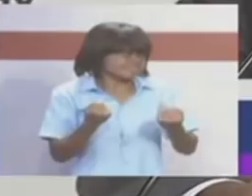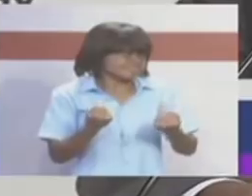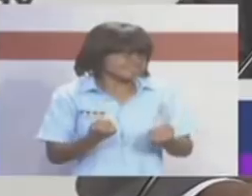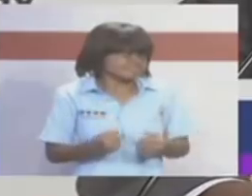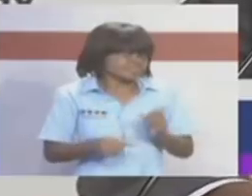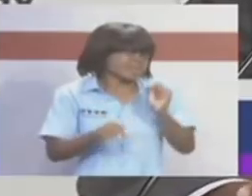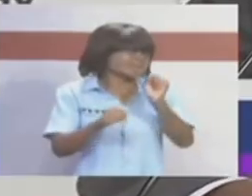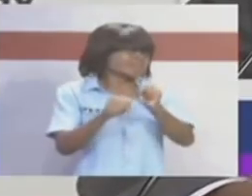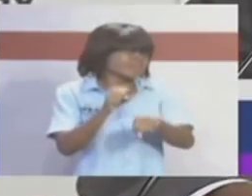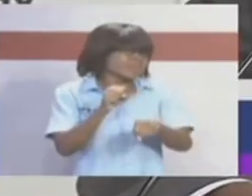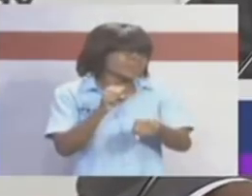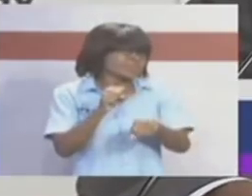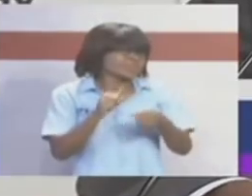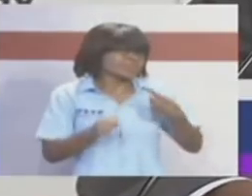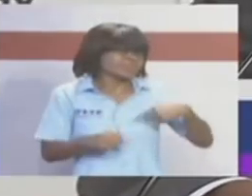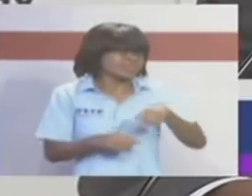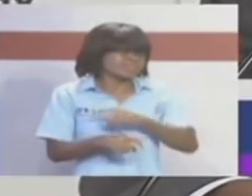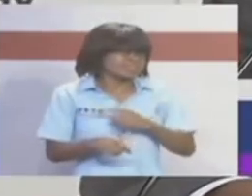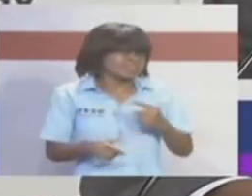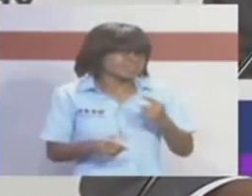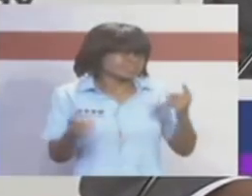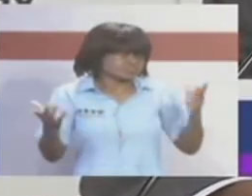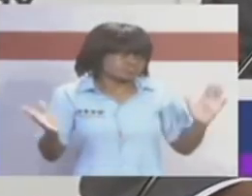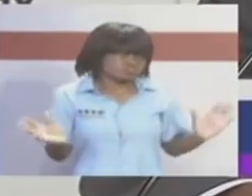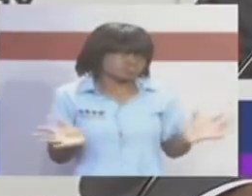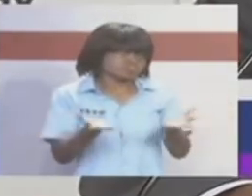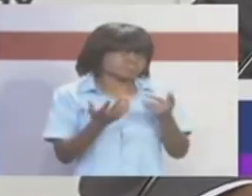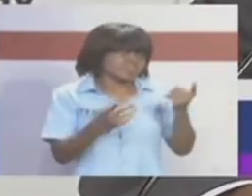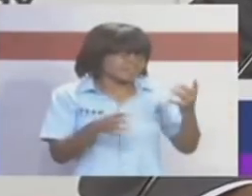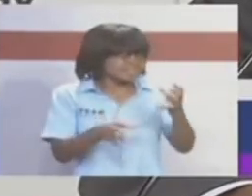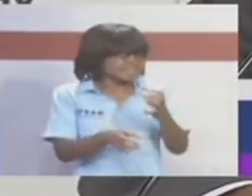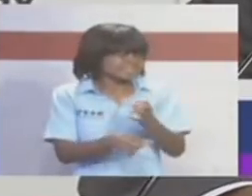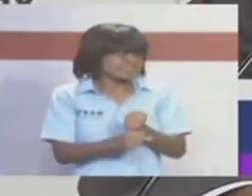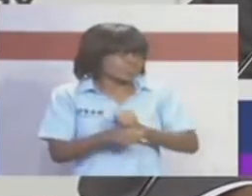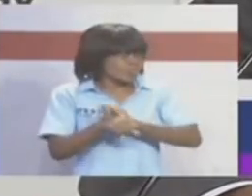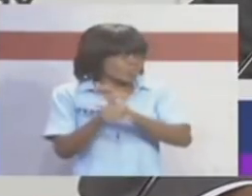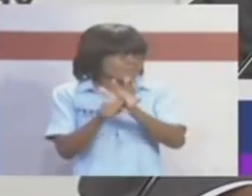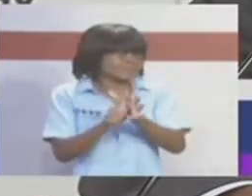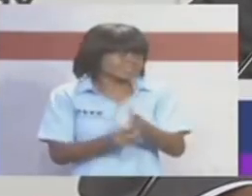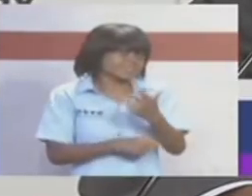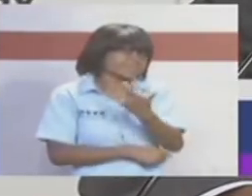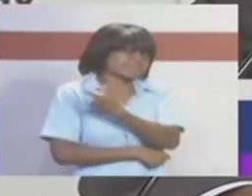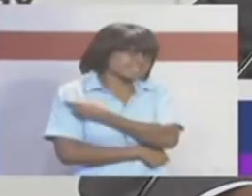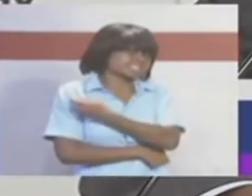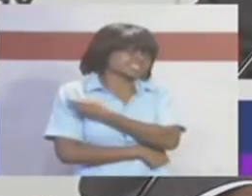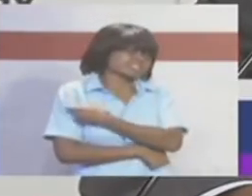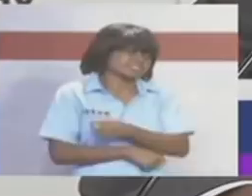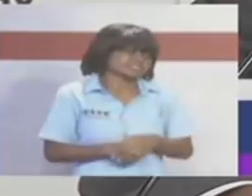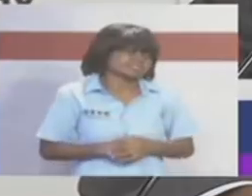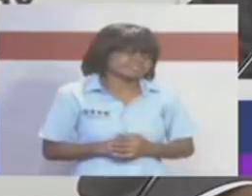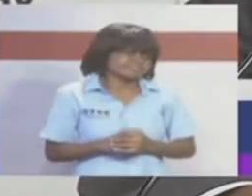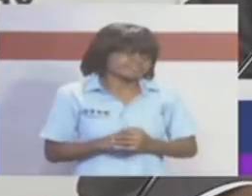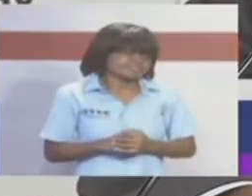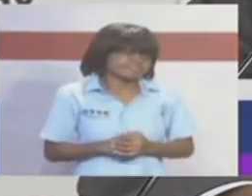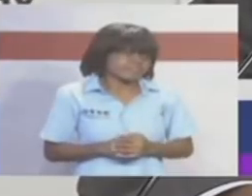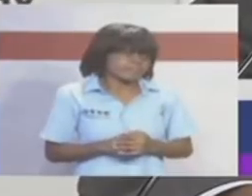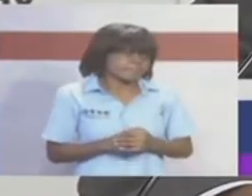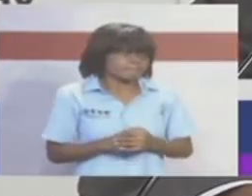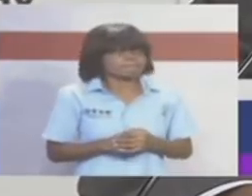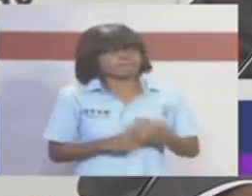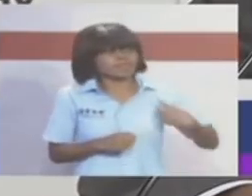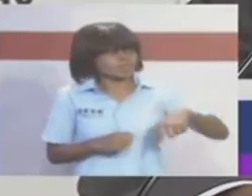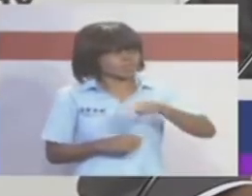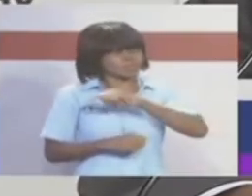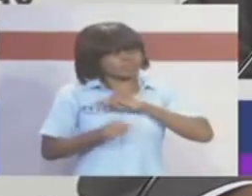additional vaccines that they get regularly. So at a dialysis unit level, we have constant education,